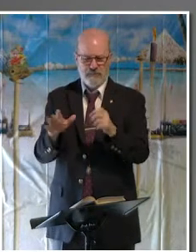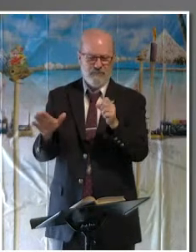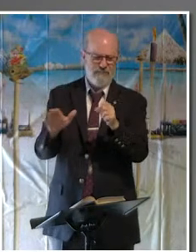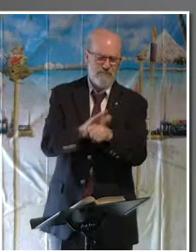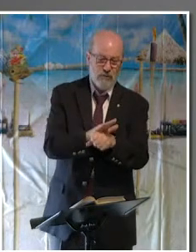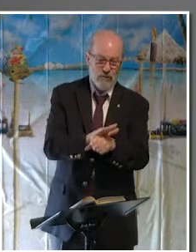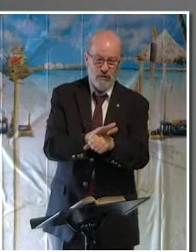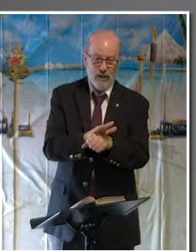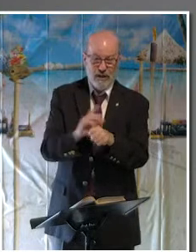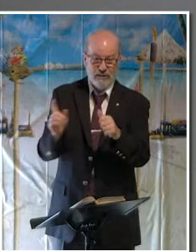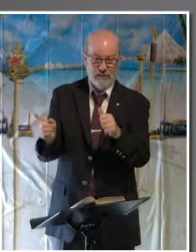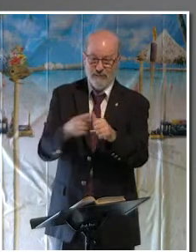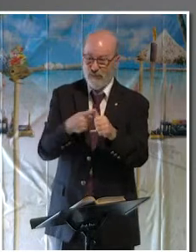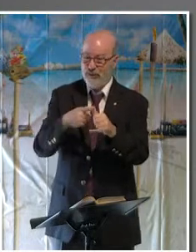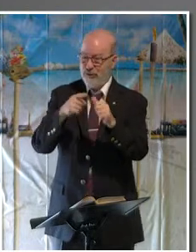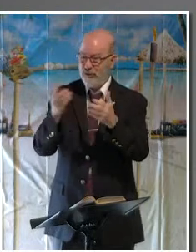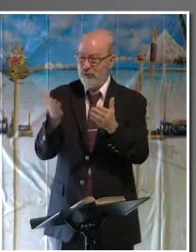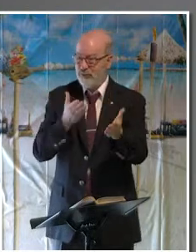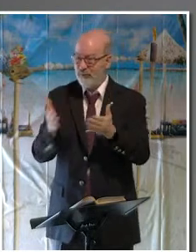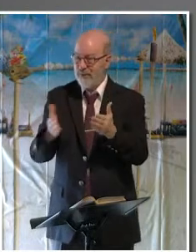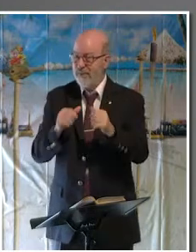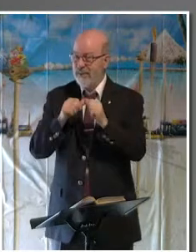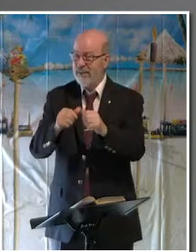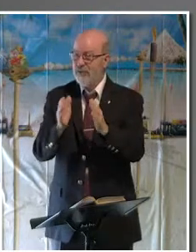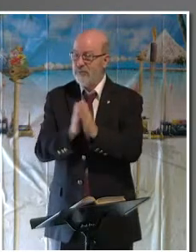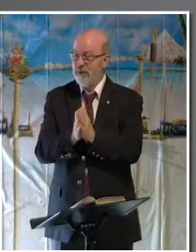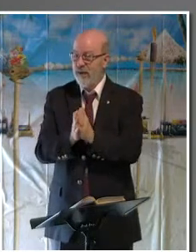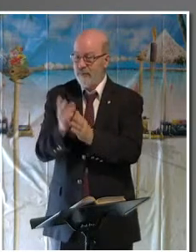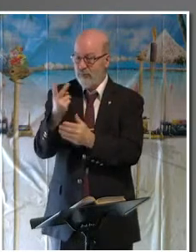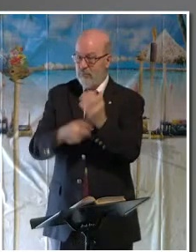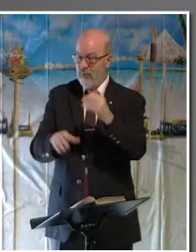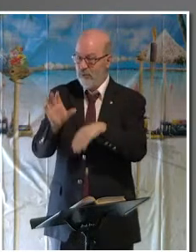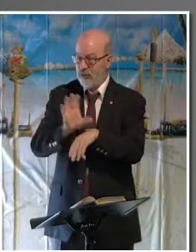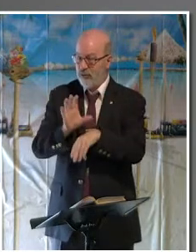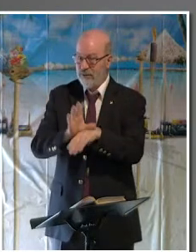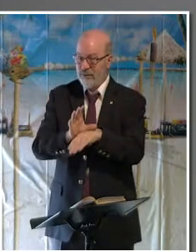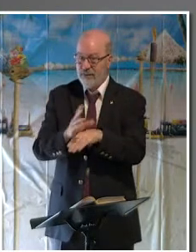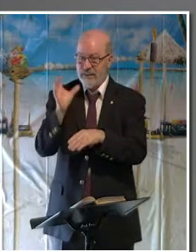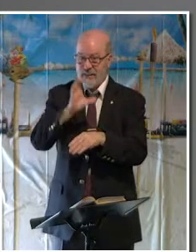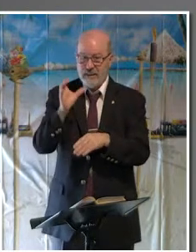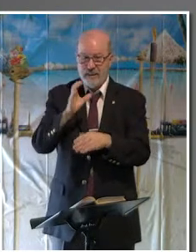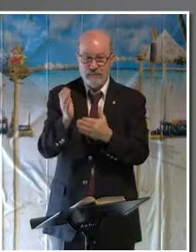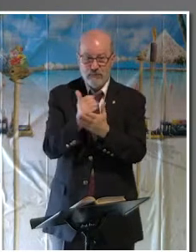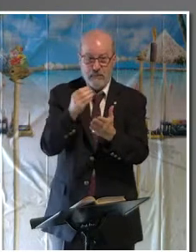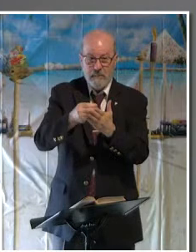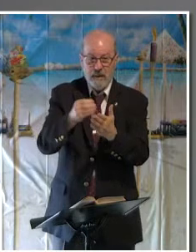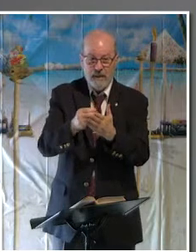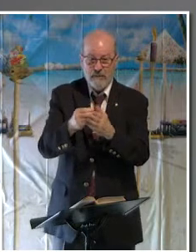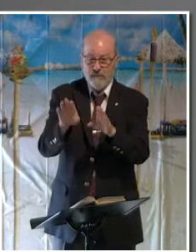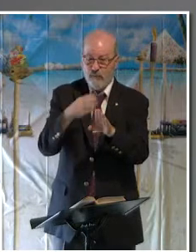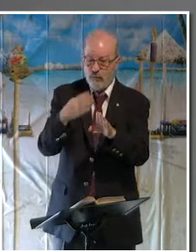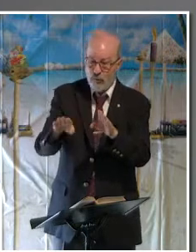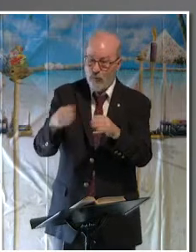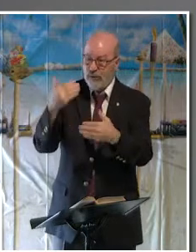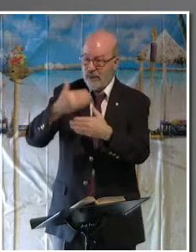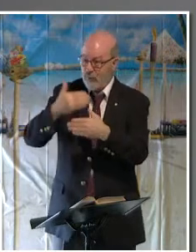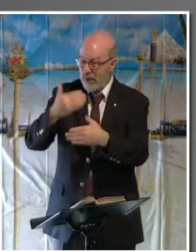packed on its very first service. Continue to pray for both churches as they seek to raise the funds for doors and